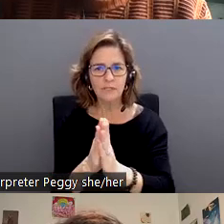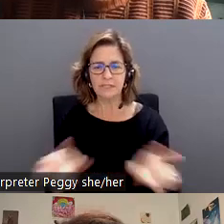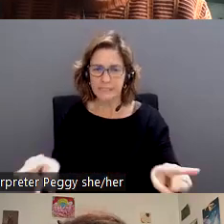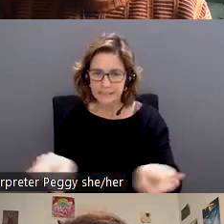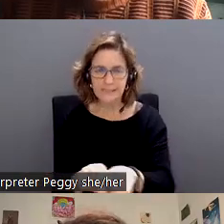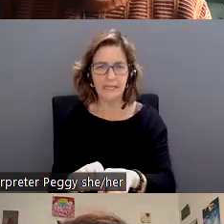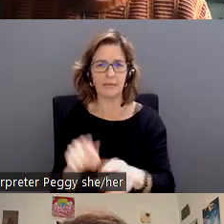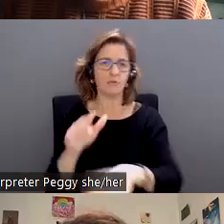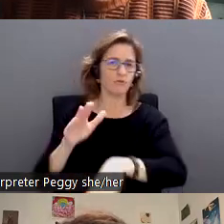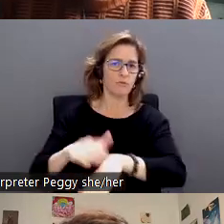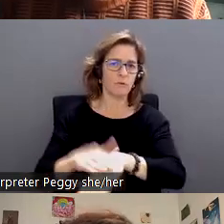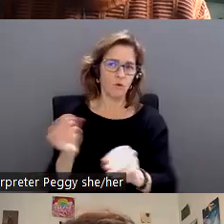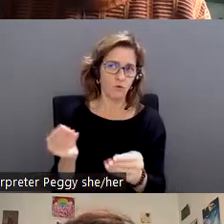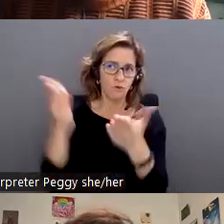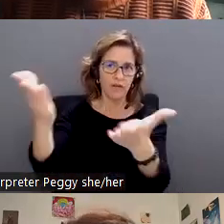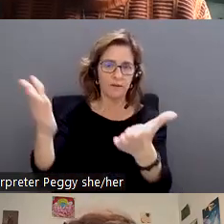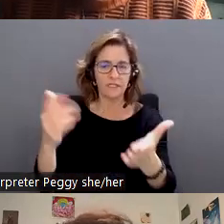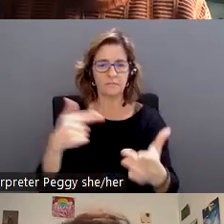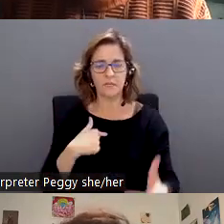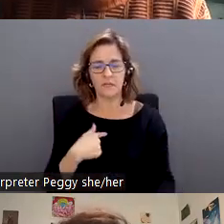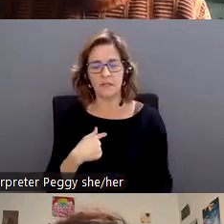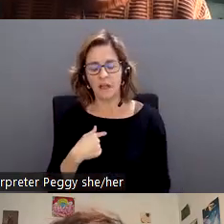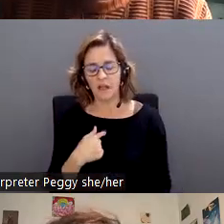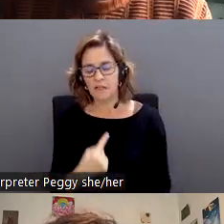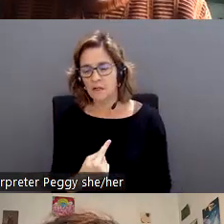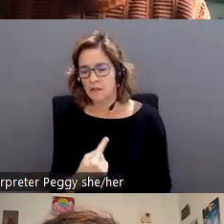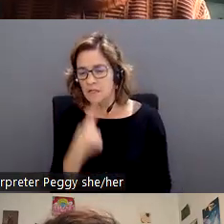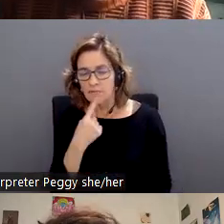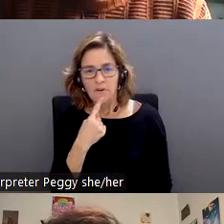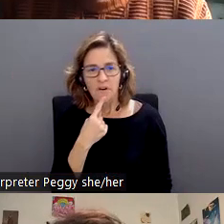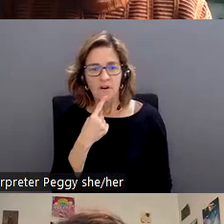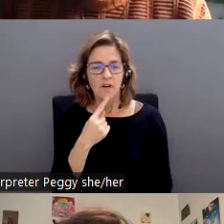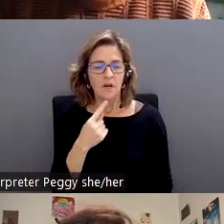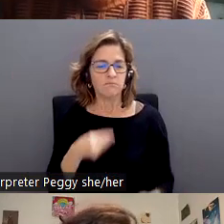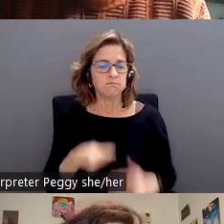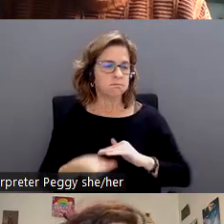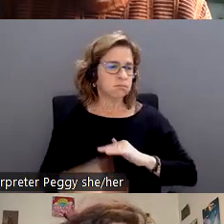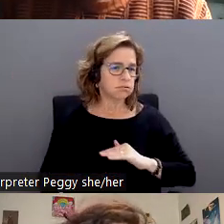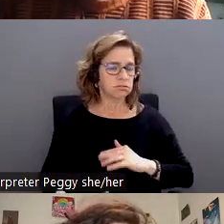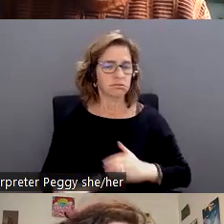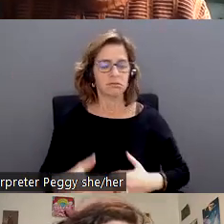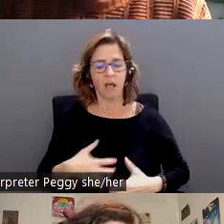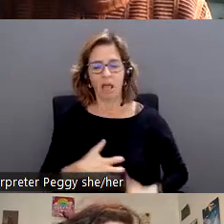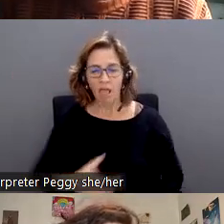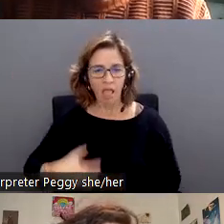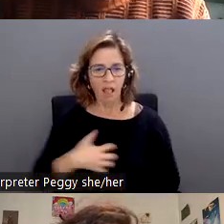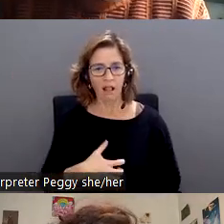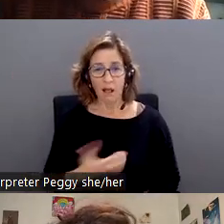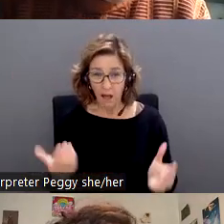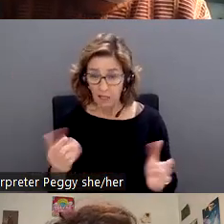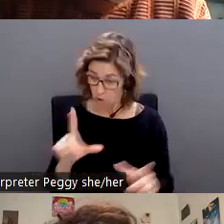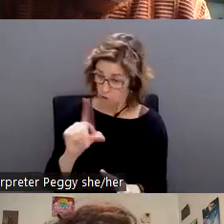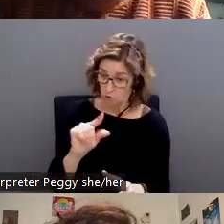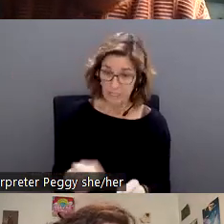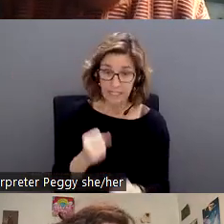This, of course, is devastating and disgusting, and you know, the violence that people continue to experience is